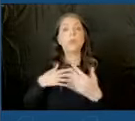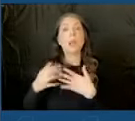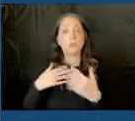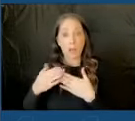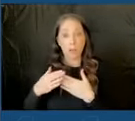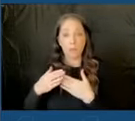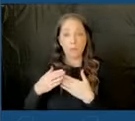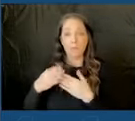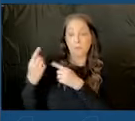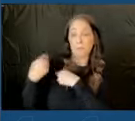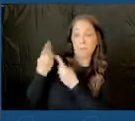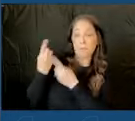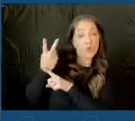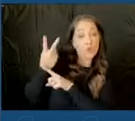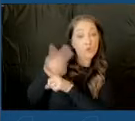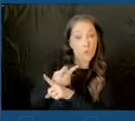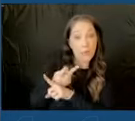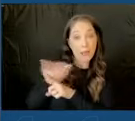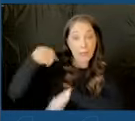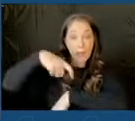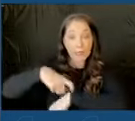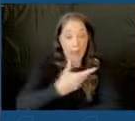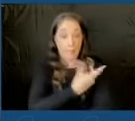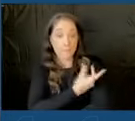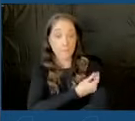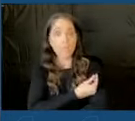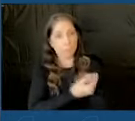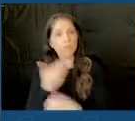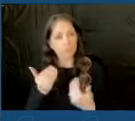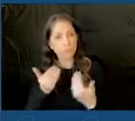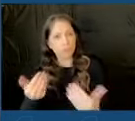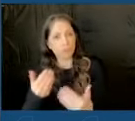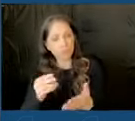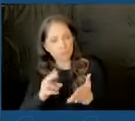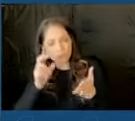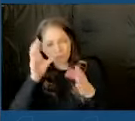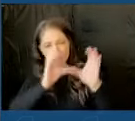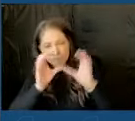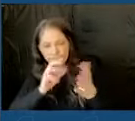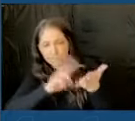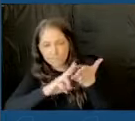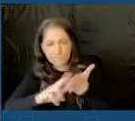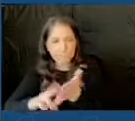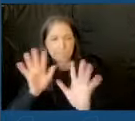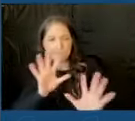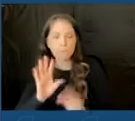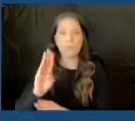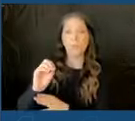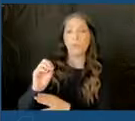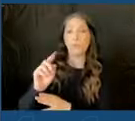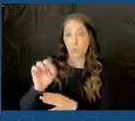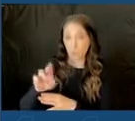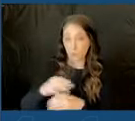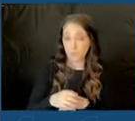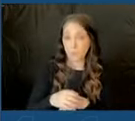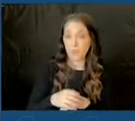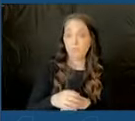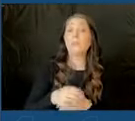shot, you should look into getting another booster. For the 12 to 17-year-olds, it's the